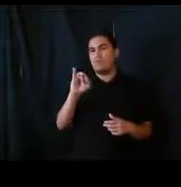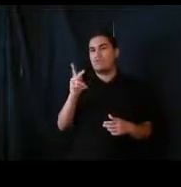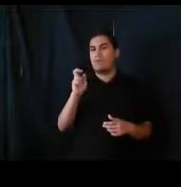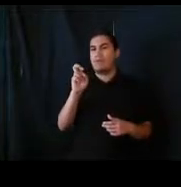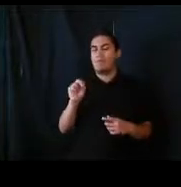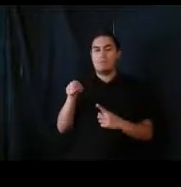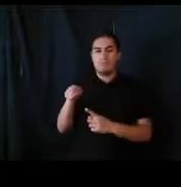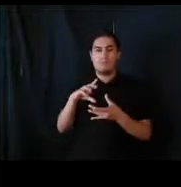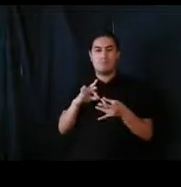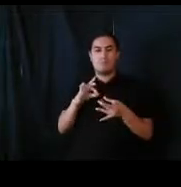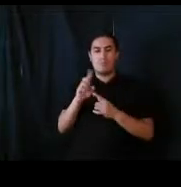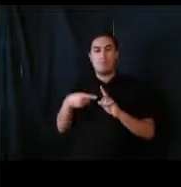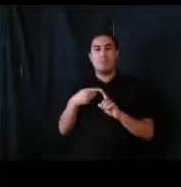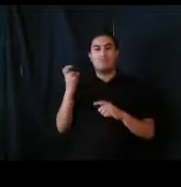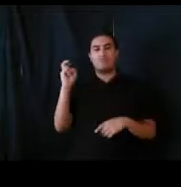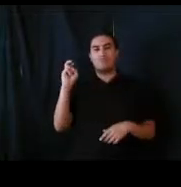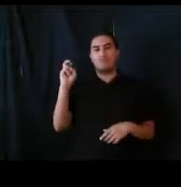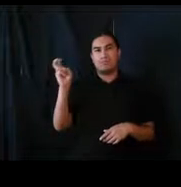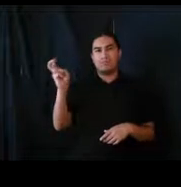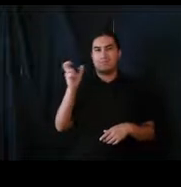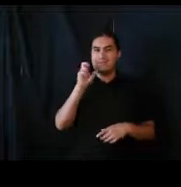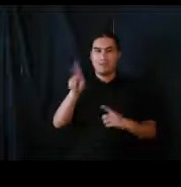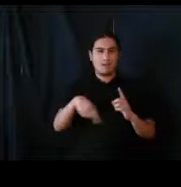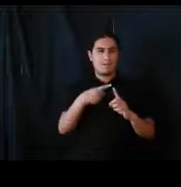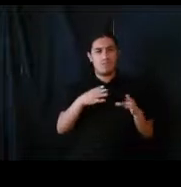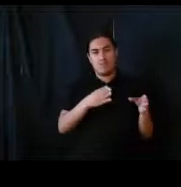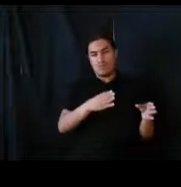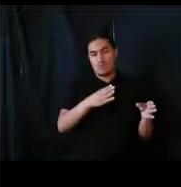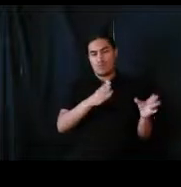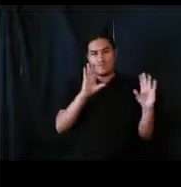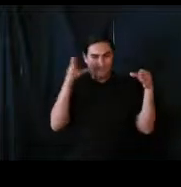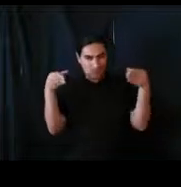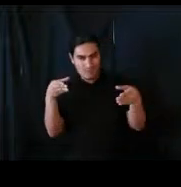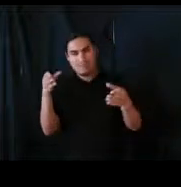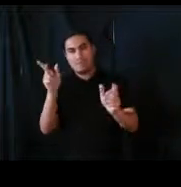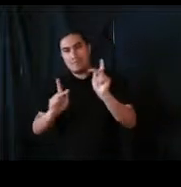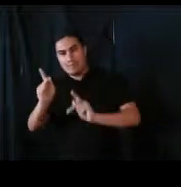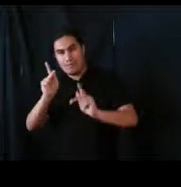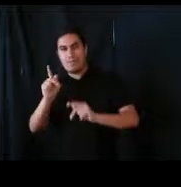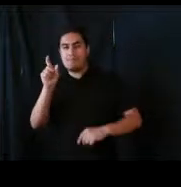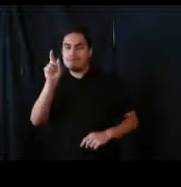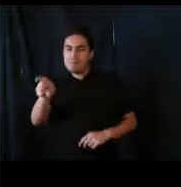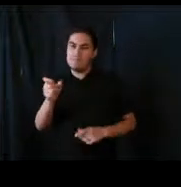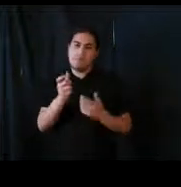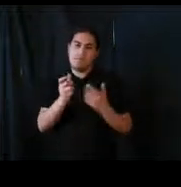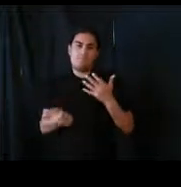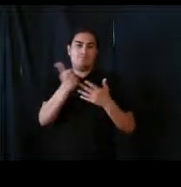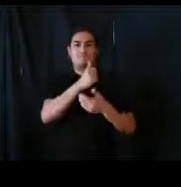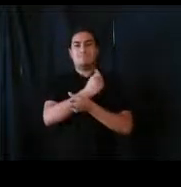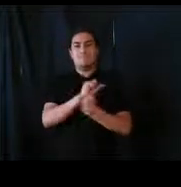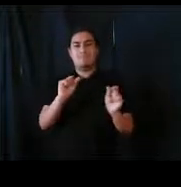about how transportation is not about roads it's about people and about it has to be about safety and what we can do differently so i know we're all